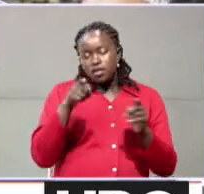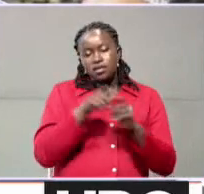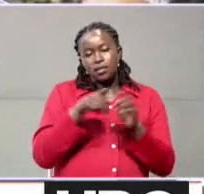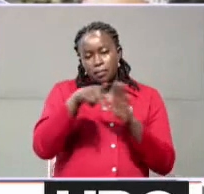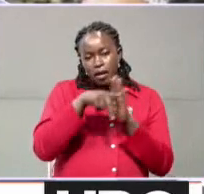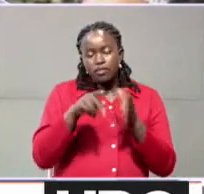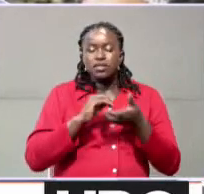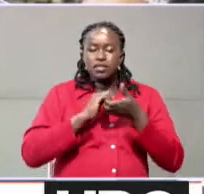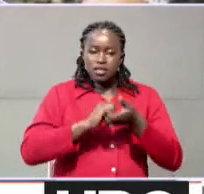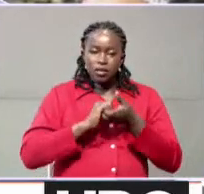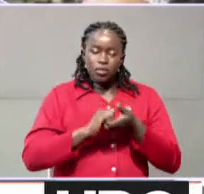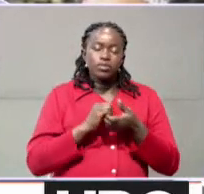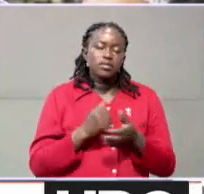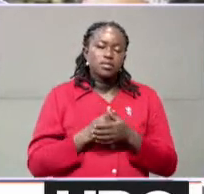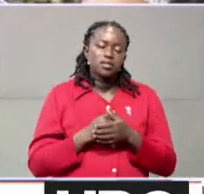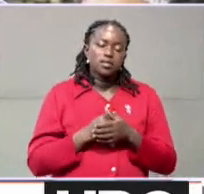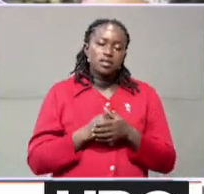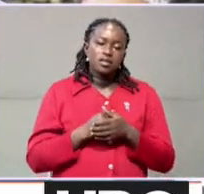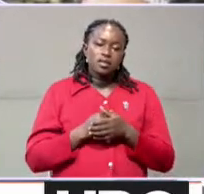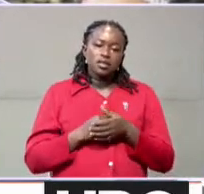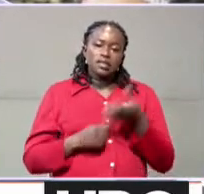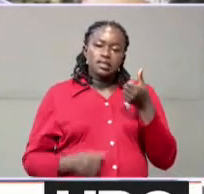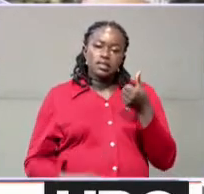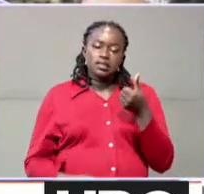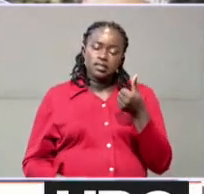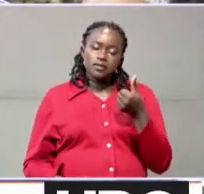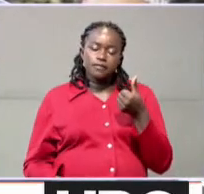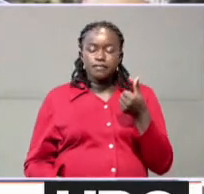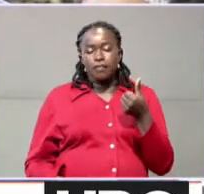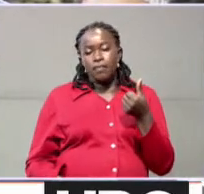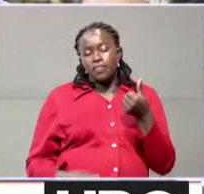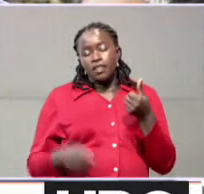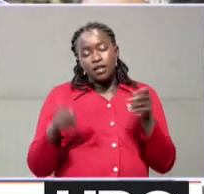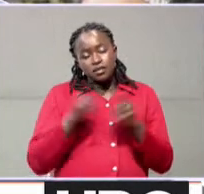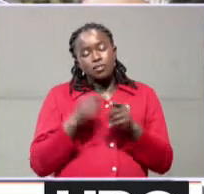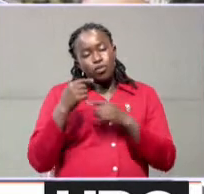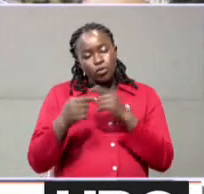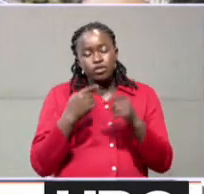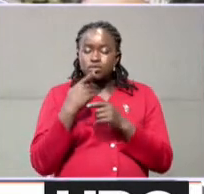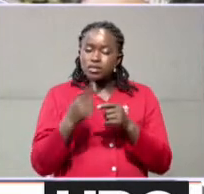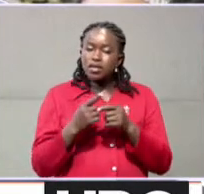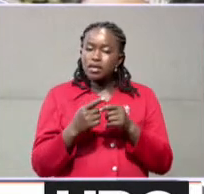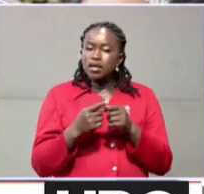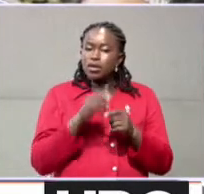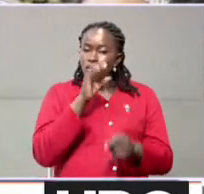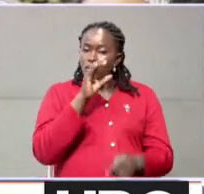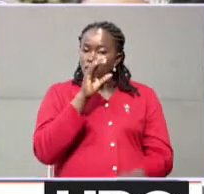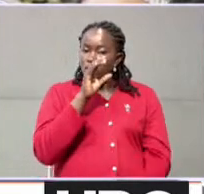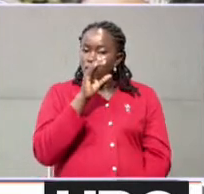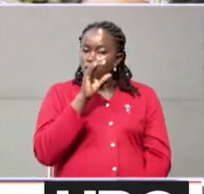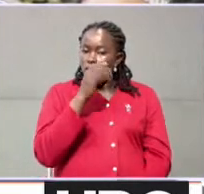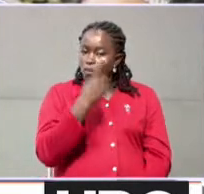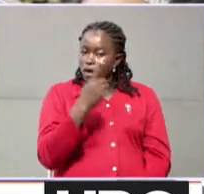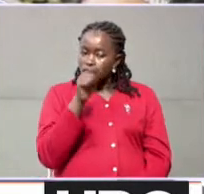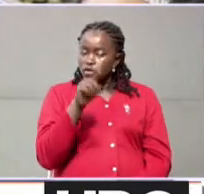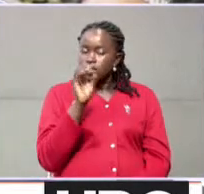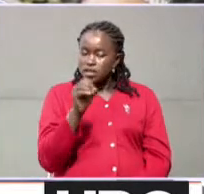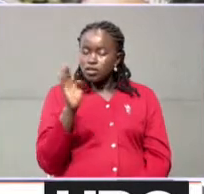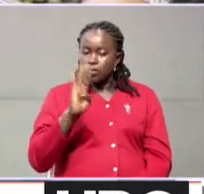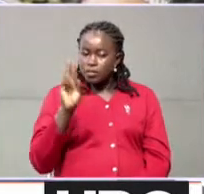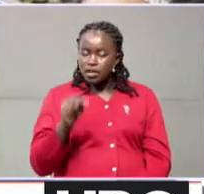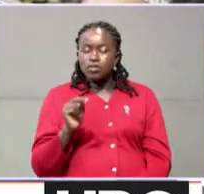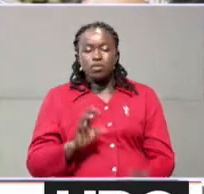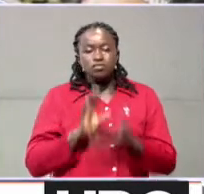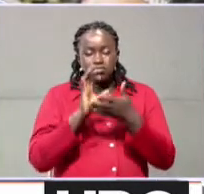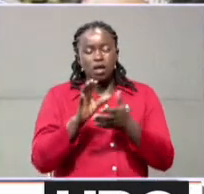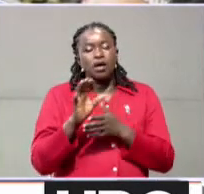circles six he further states that shillings 1.0 billion was released to the minister of local